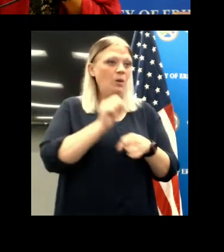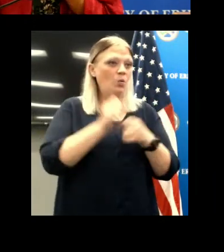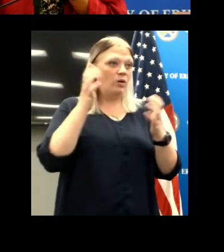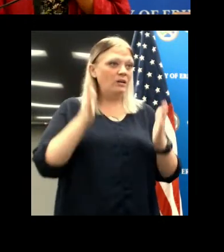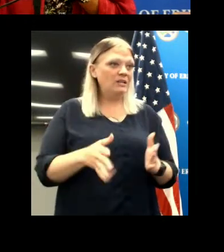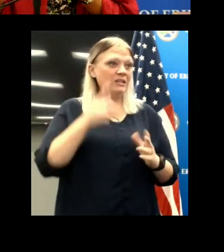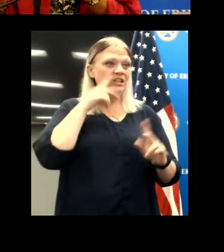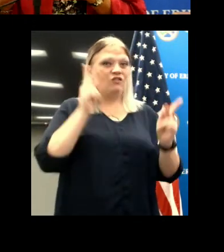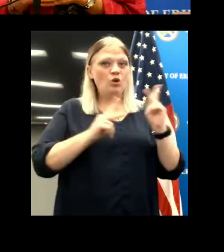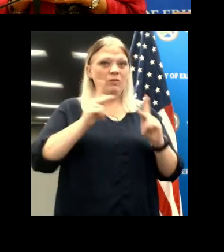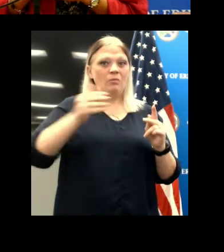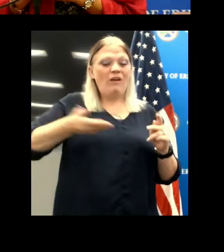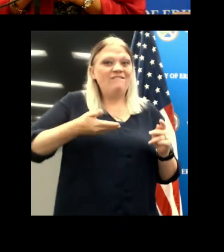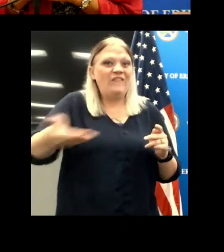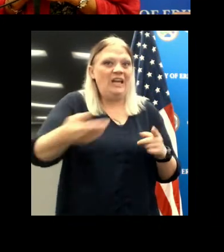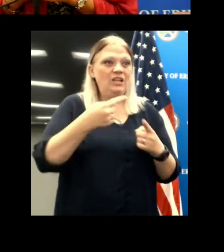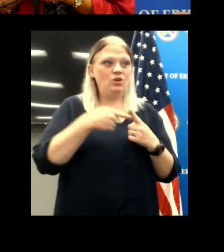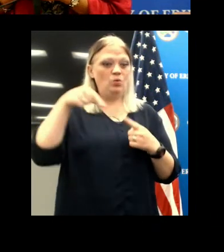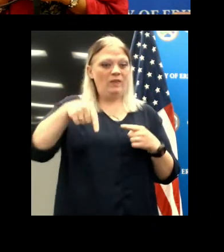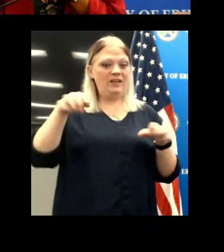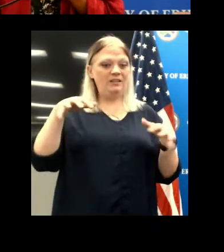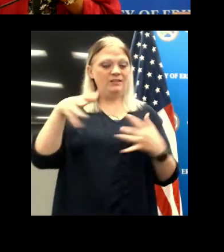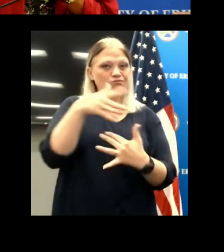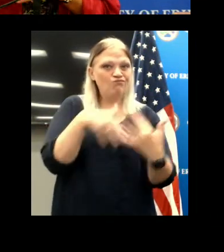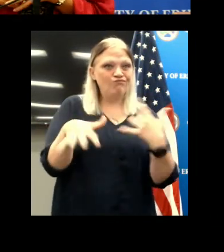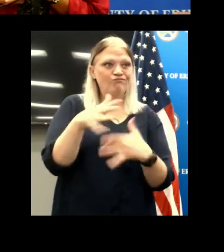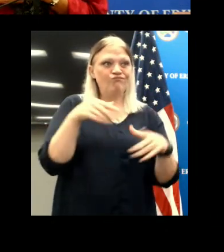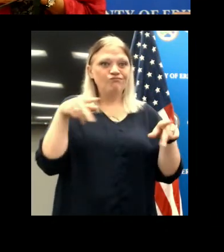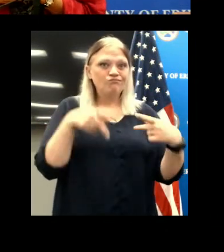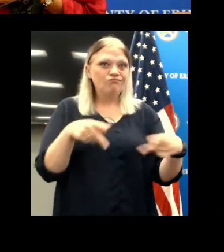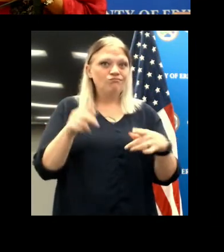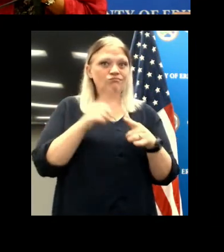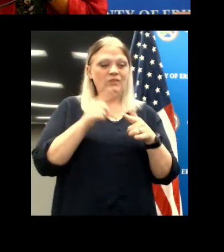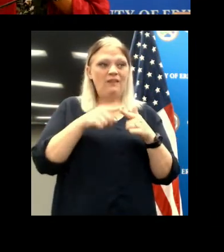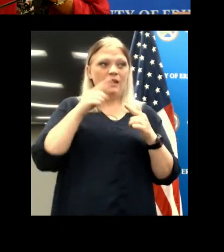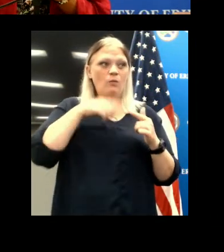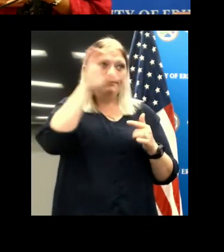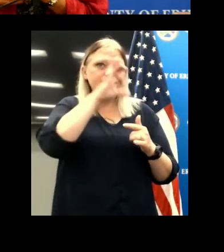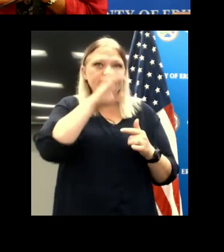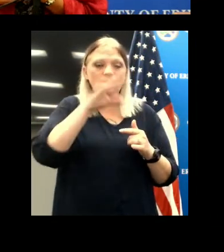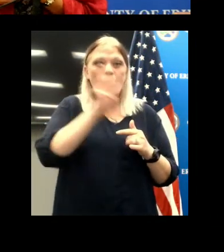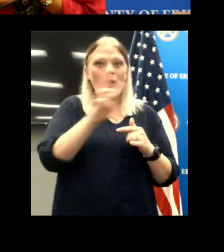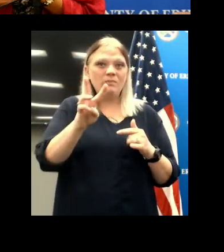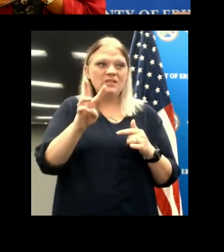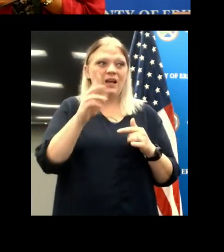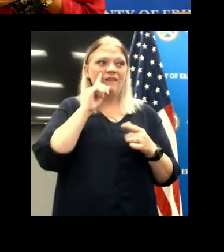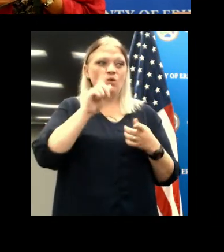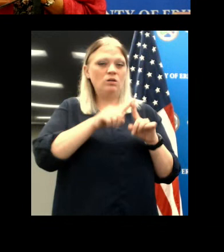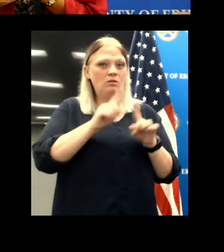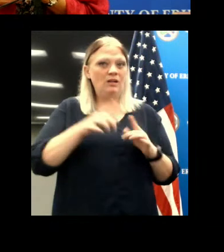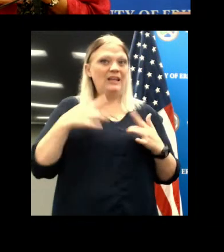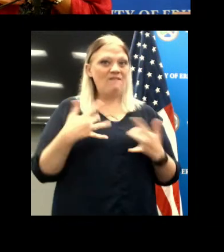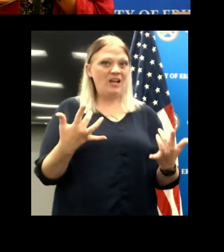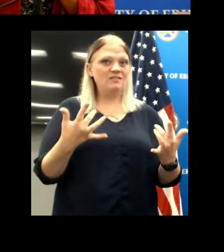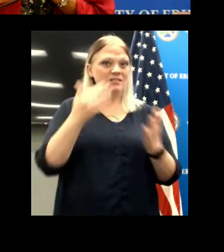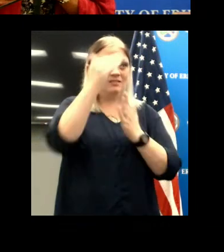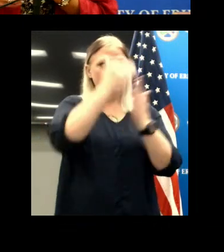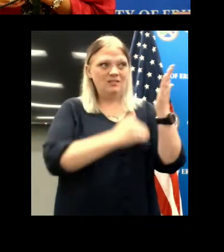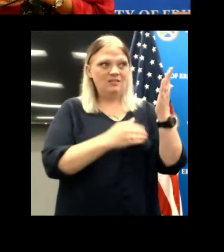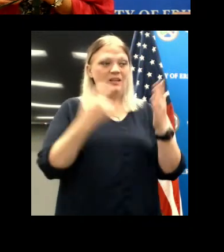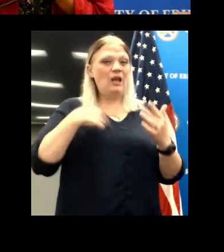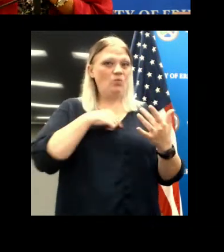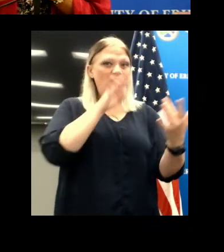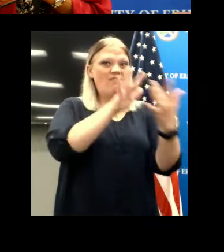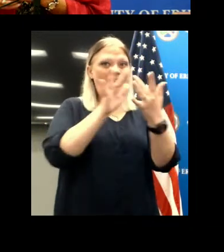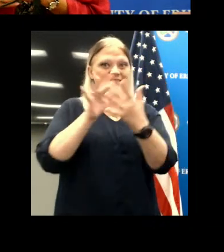for people who are invited to these social gatherings. And then we're also scouring the website to look for these events. And we are